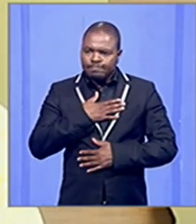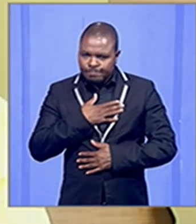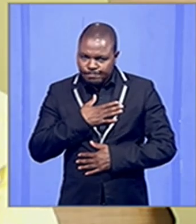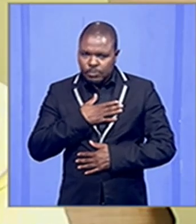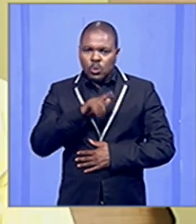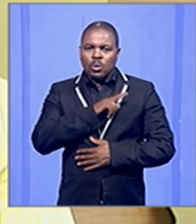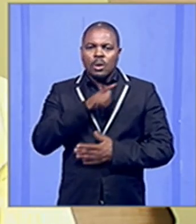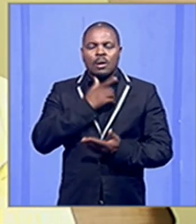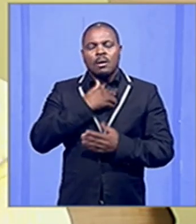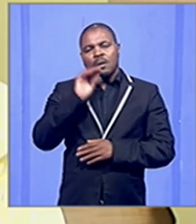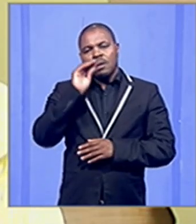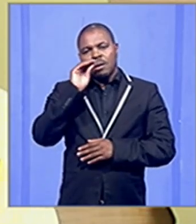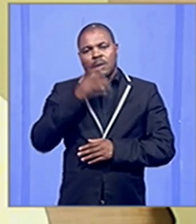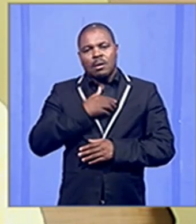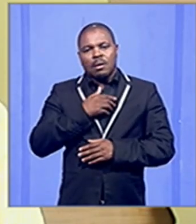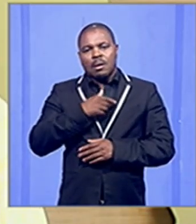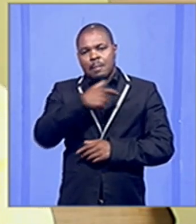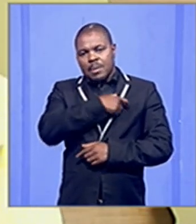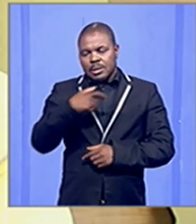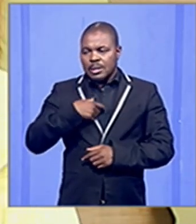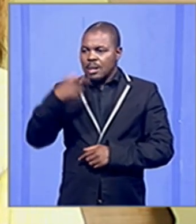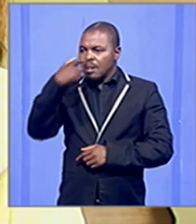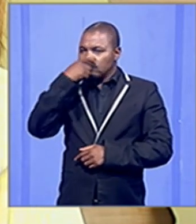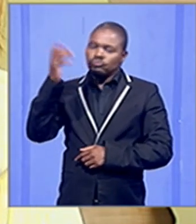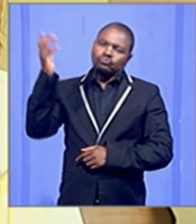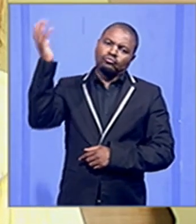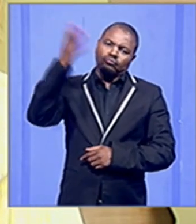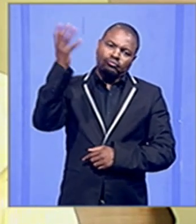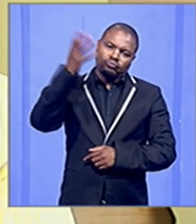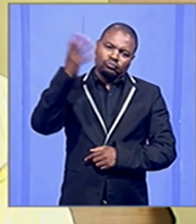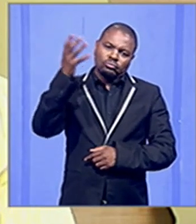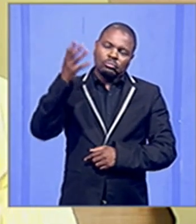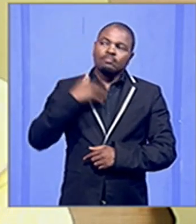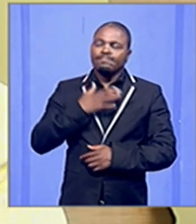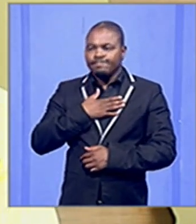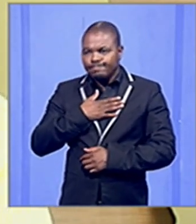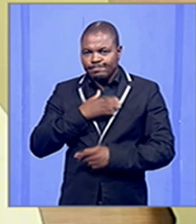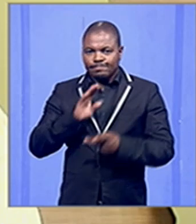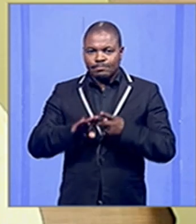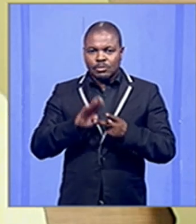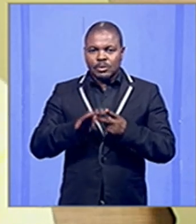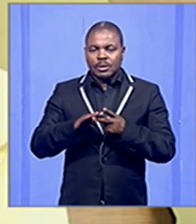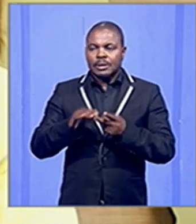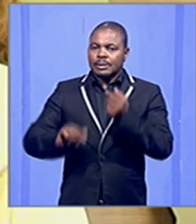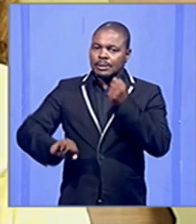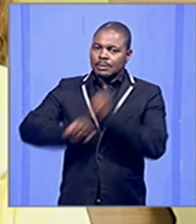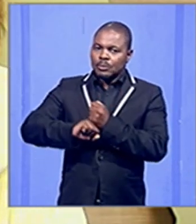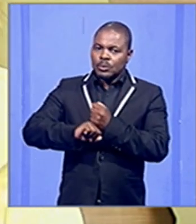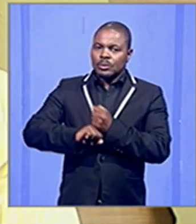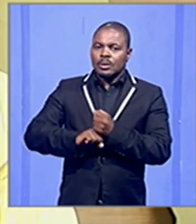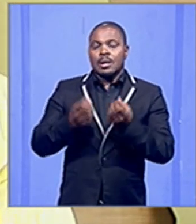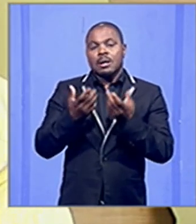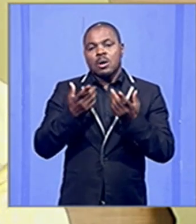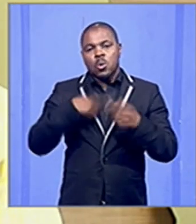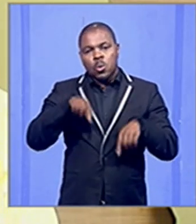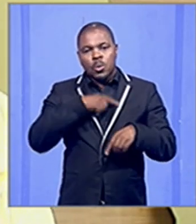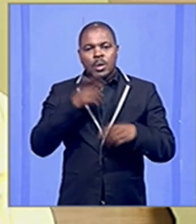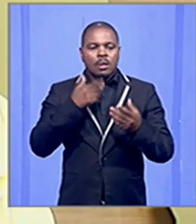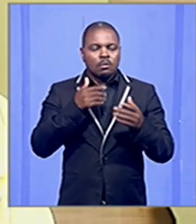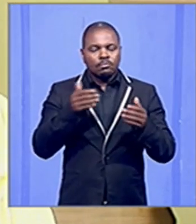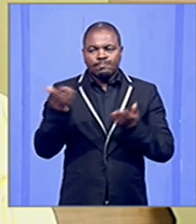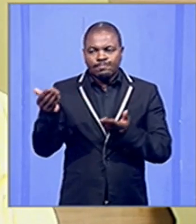statement of President Ramaphosa and also DIRCO's support. They are mobilizing